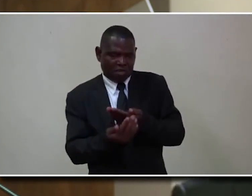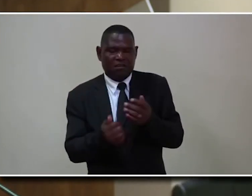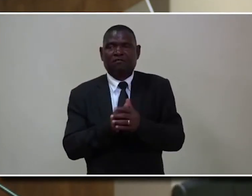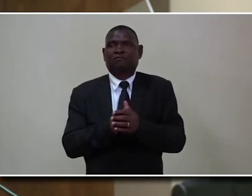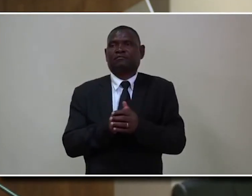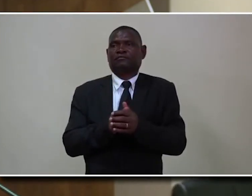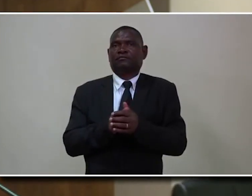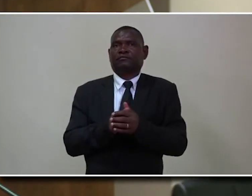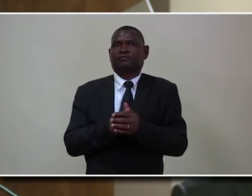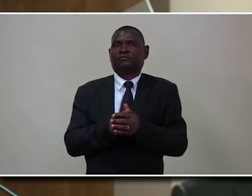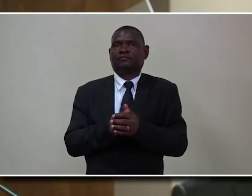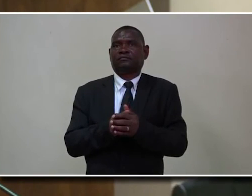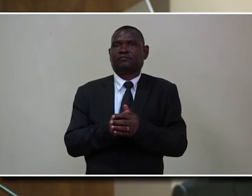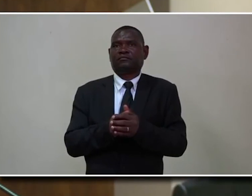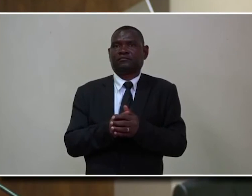us